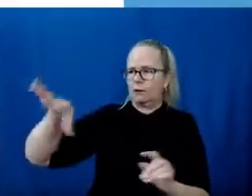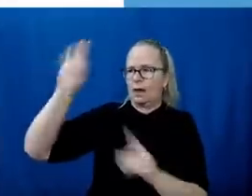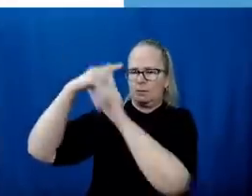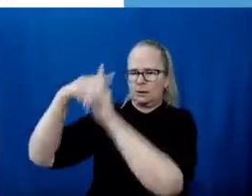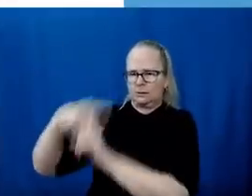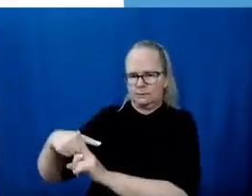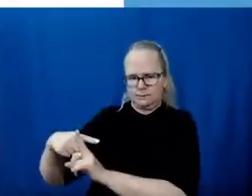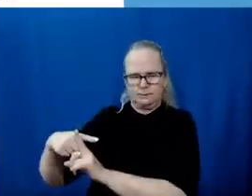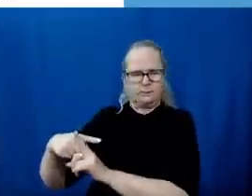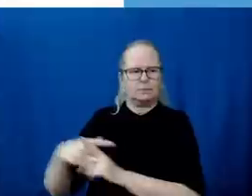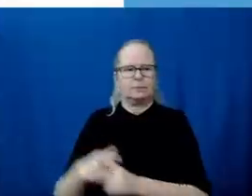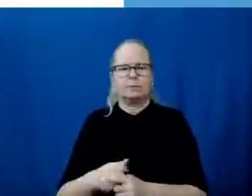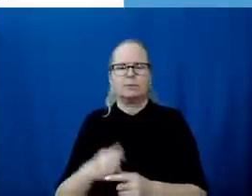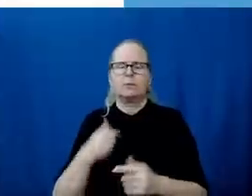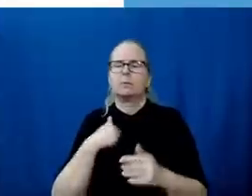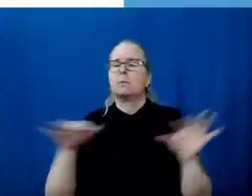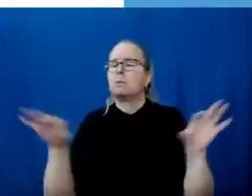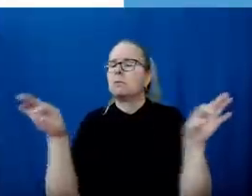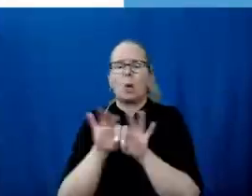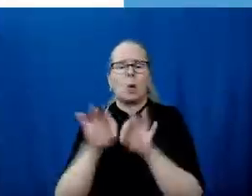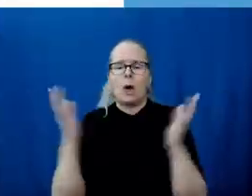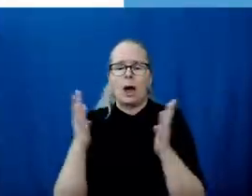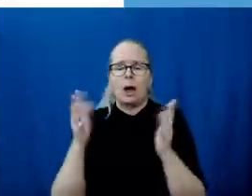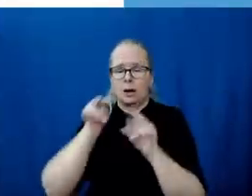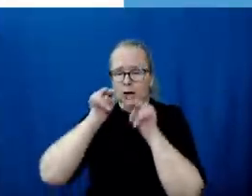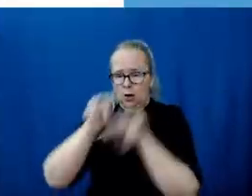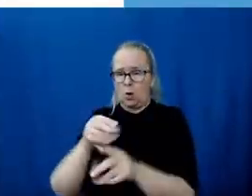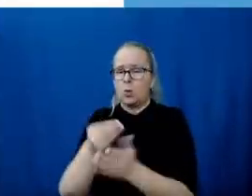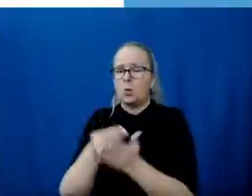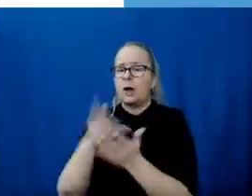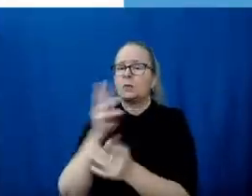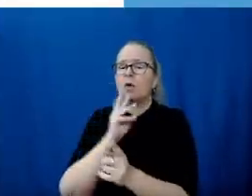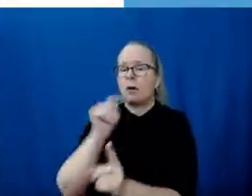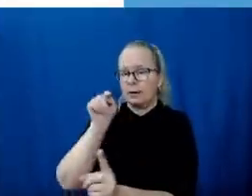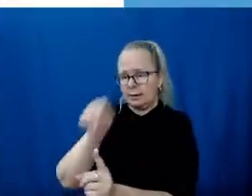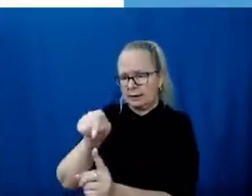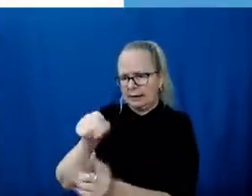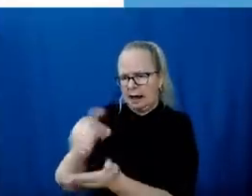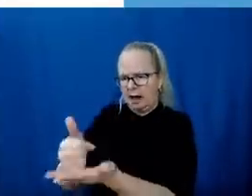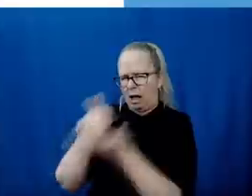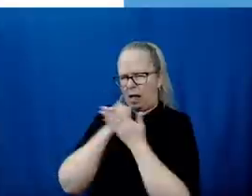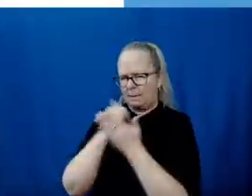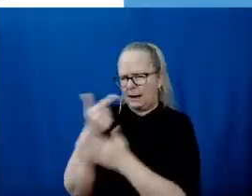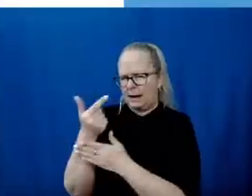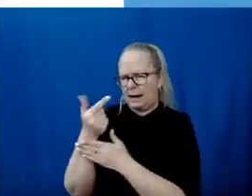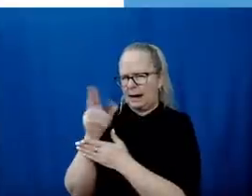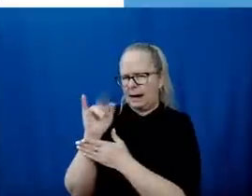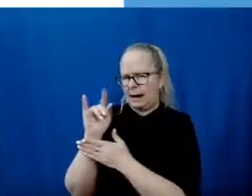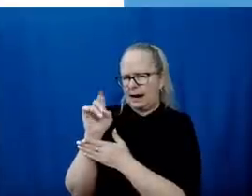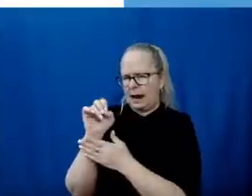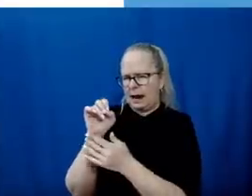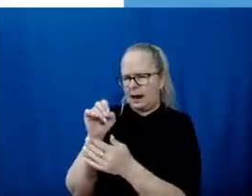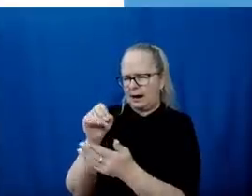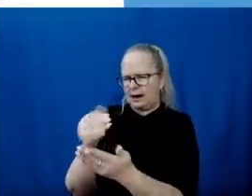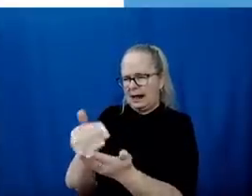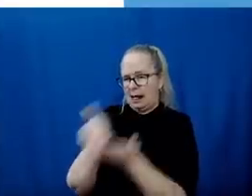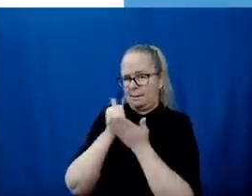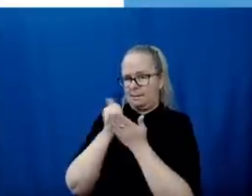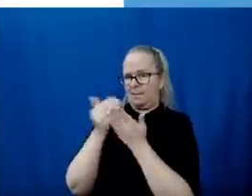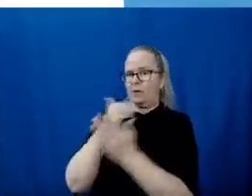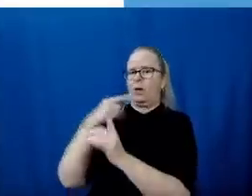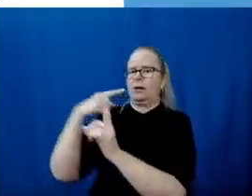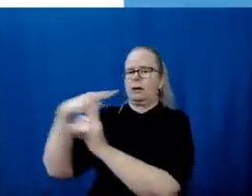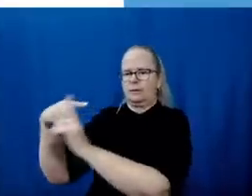Services diagnosed cases. And what's important is that wastewater provides a leading indicator to cases. So wastewater